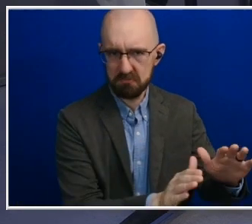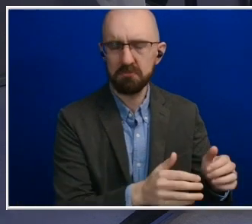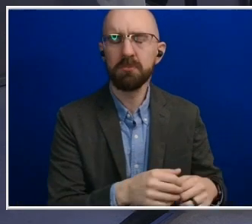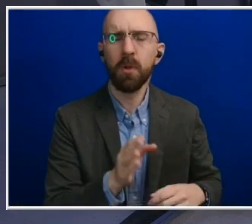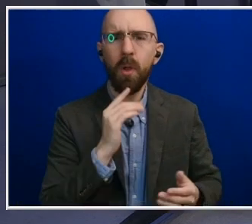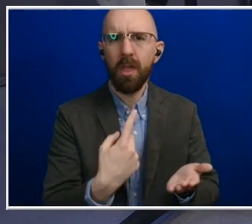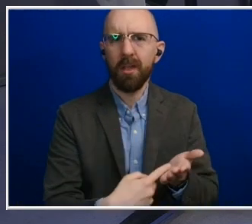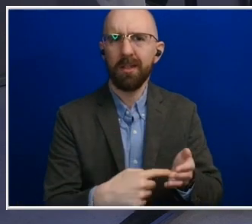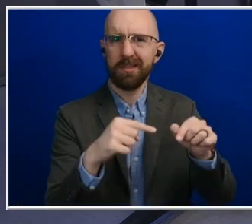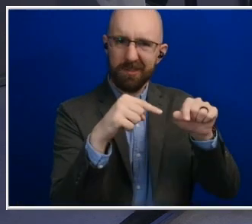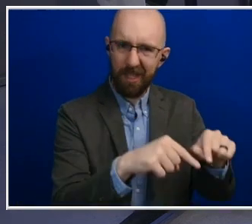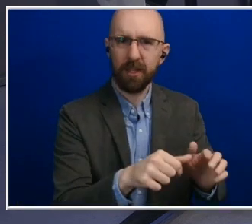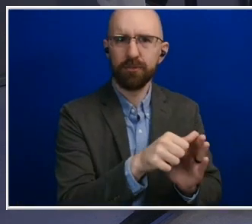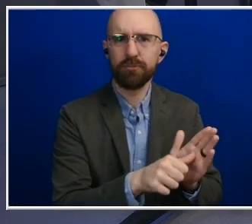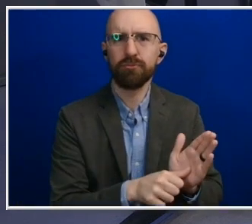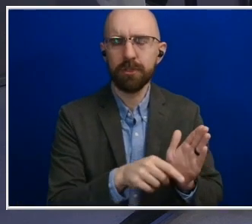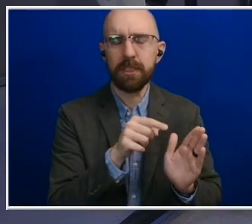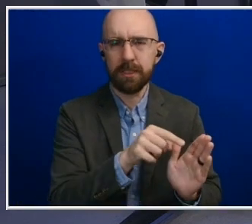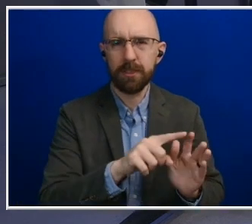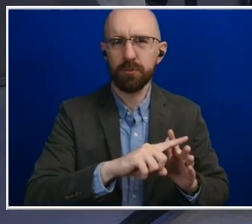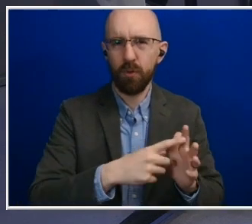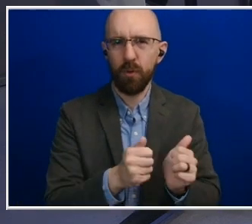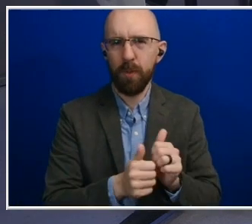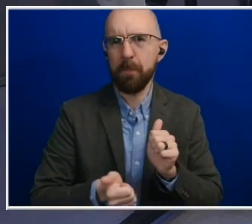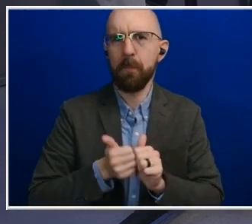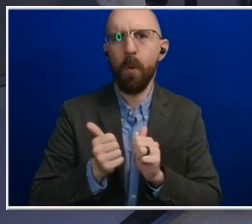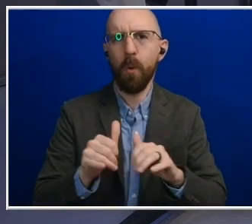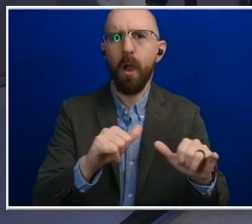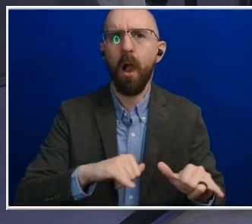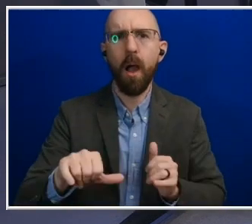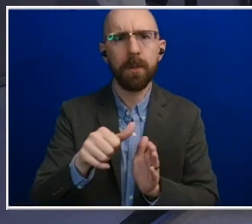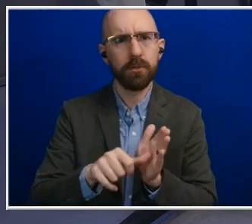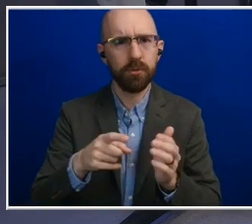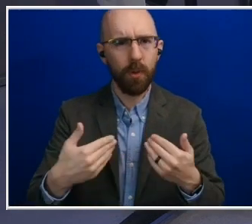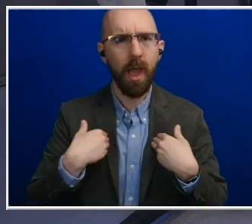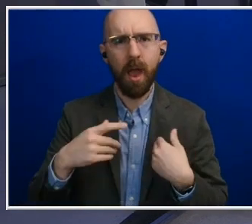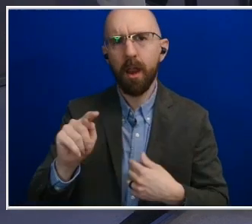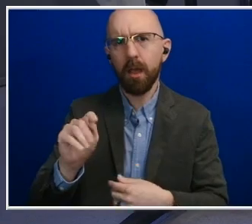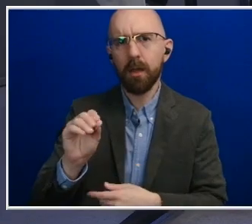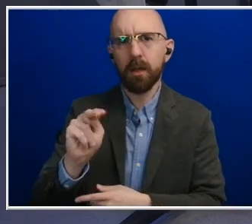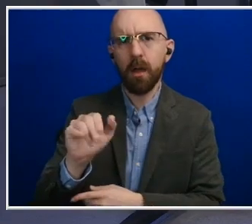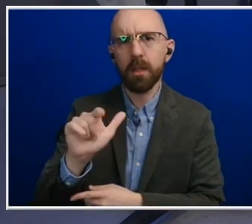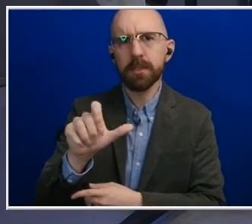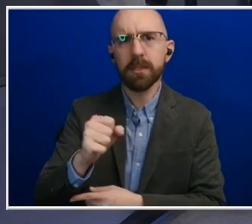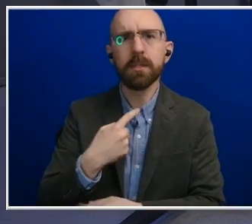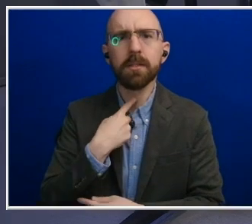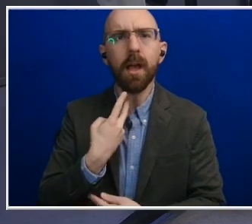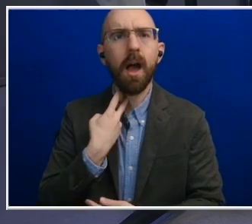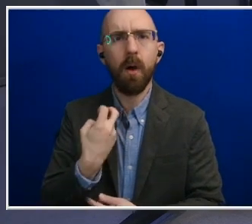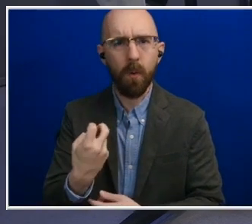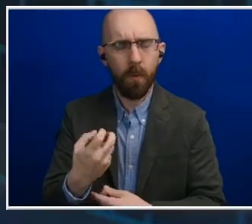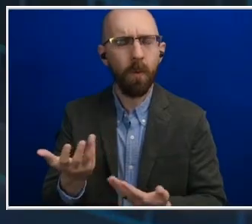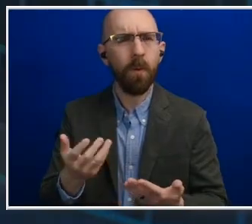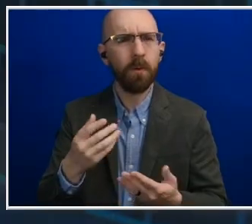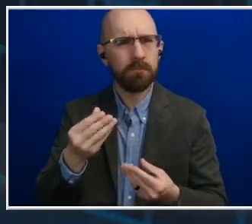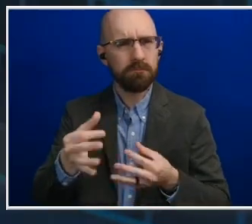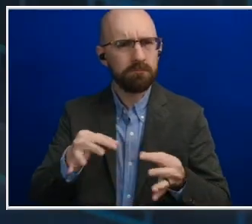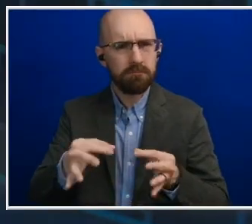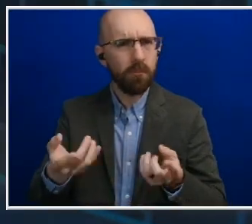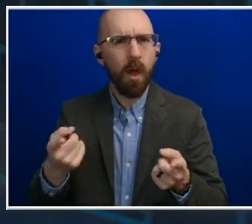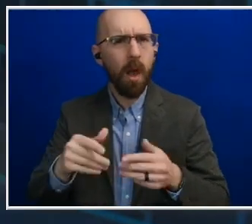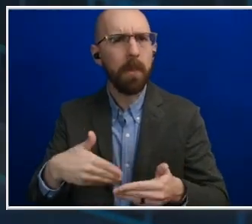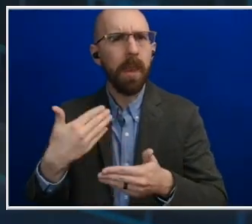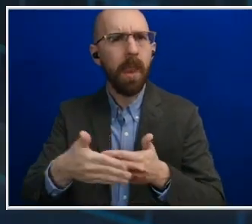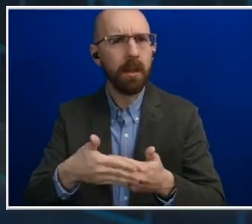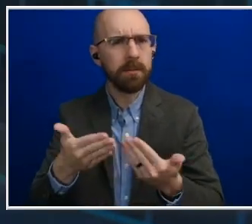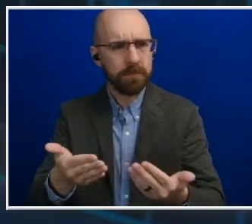started with one of the most common surgeries. You had your tonsils taken out. So tell us what happened next. So right